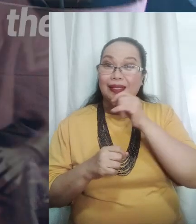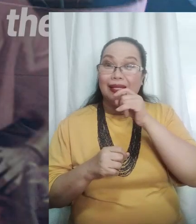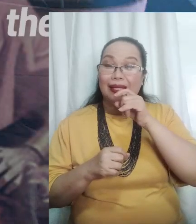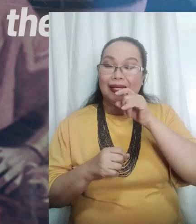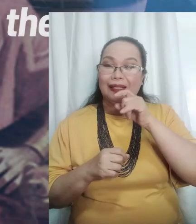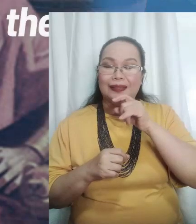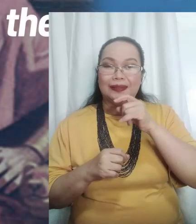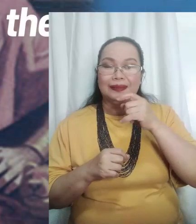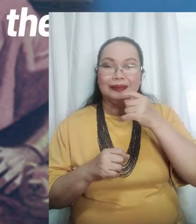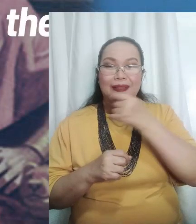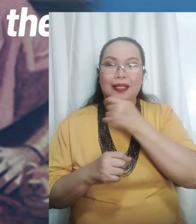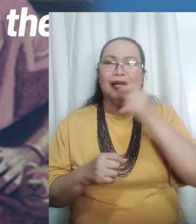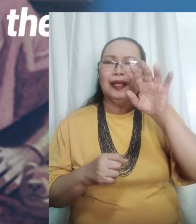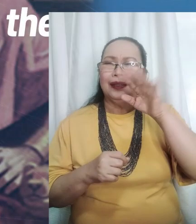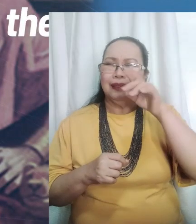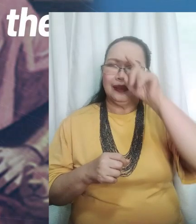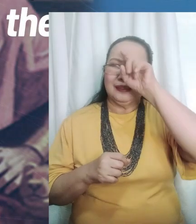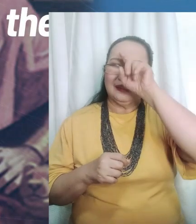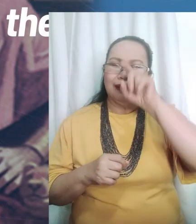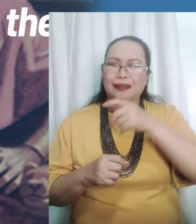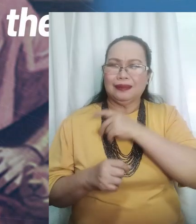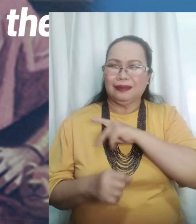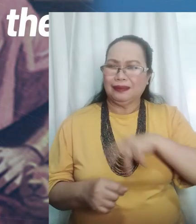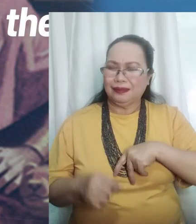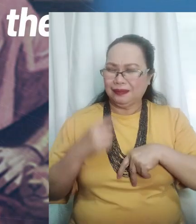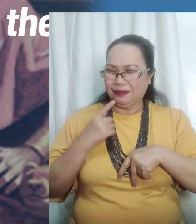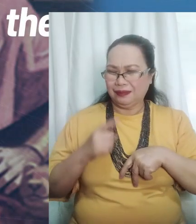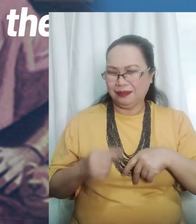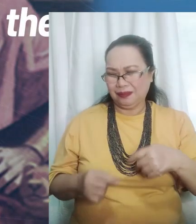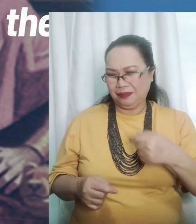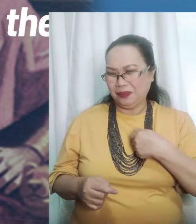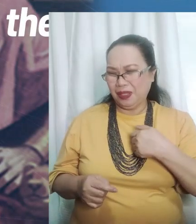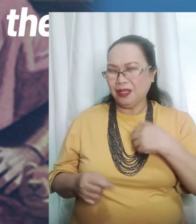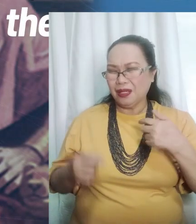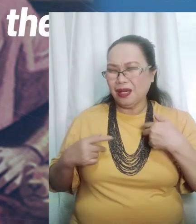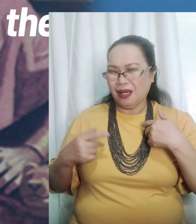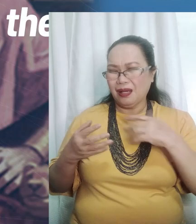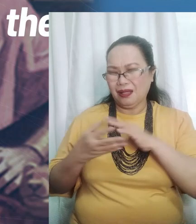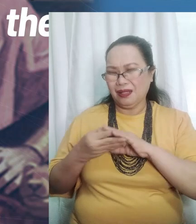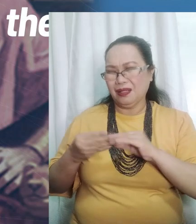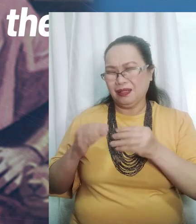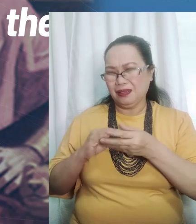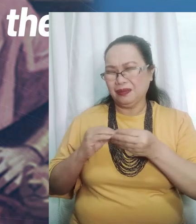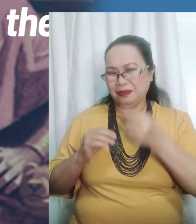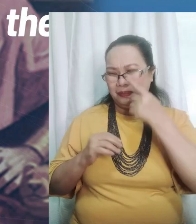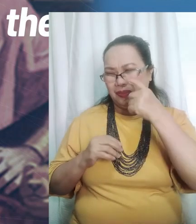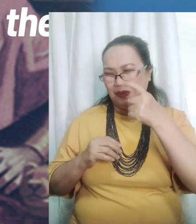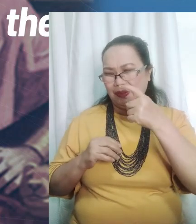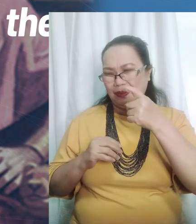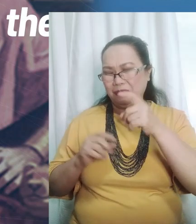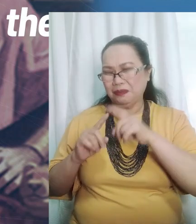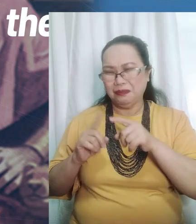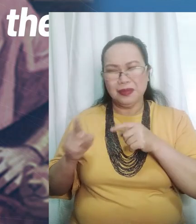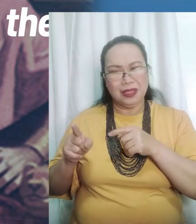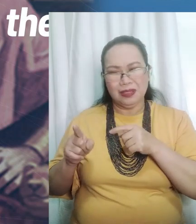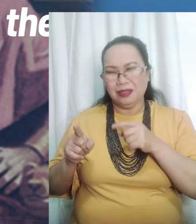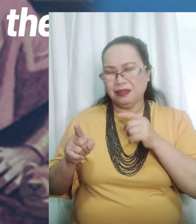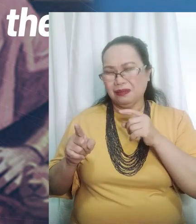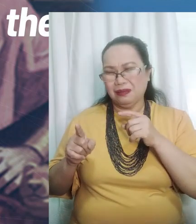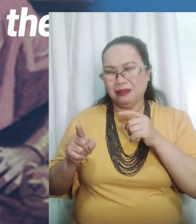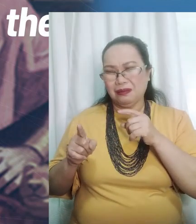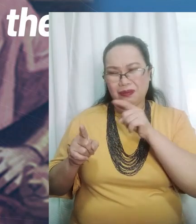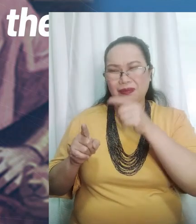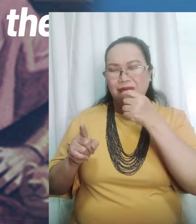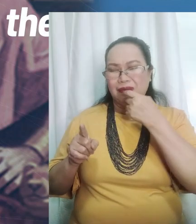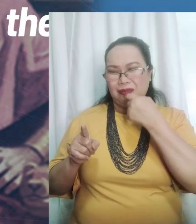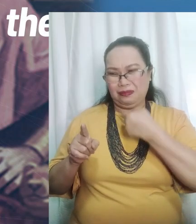to Joseph, "I had a dream and no one can interpret it. But I heard it said of you that when you hear a dream, you can